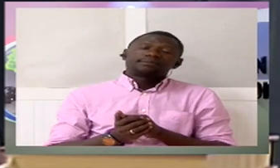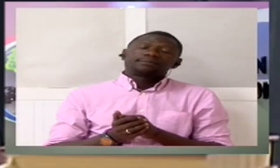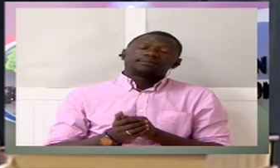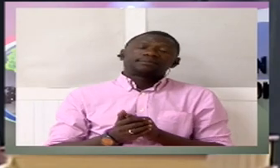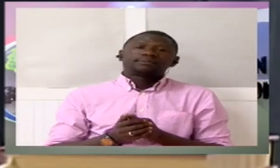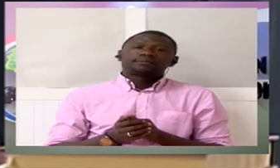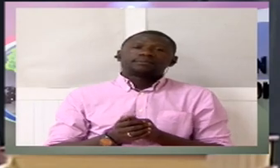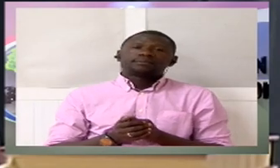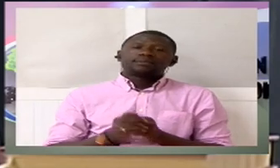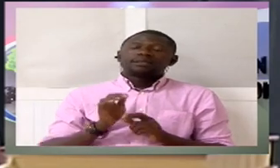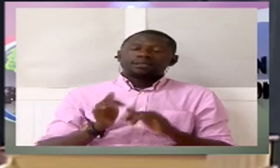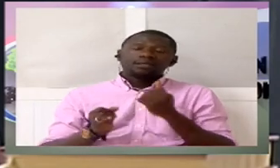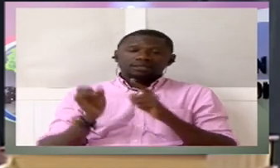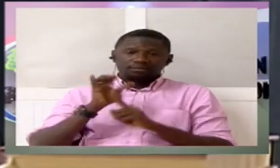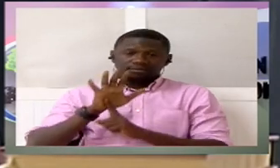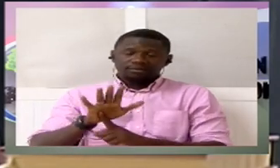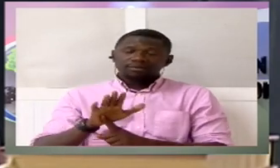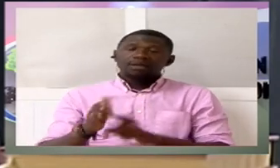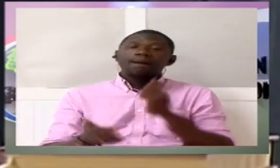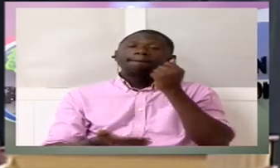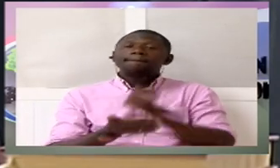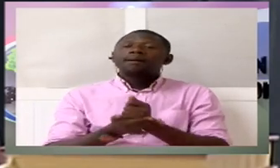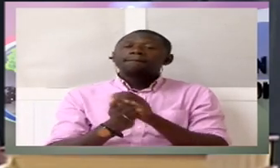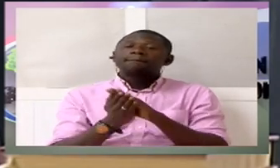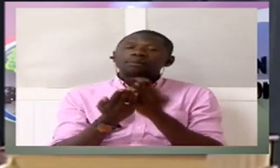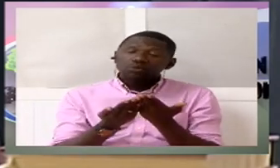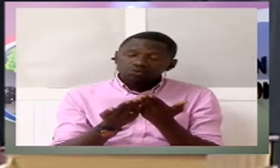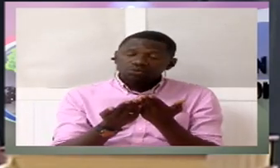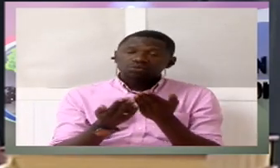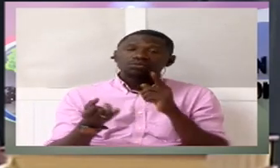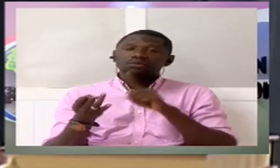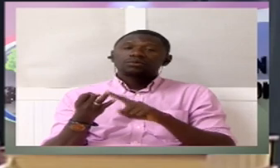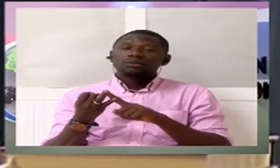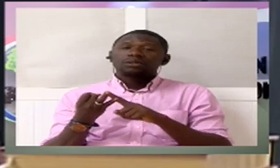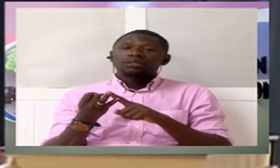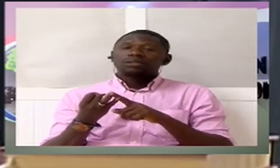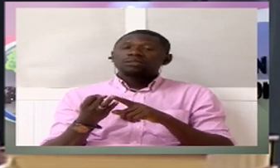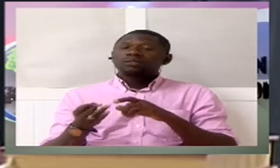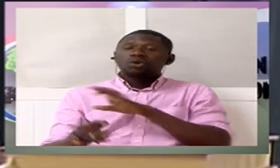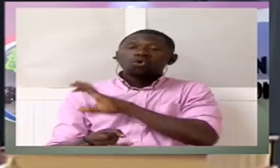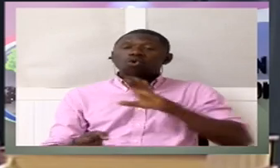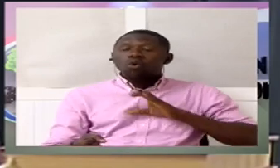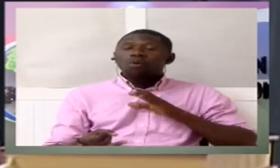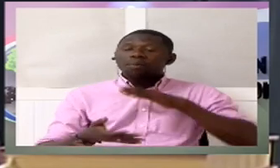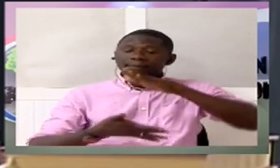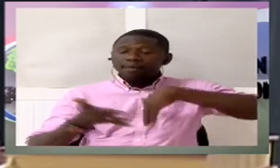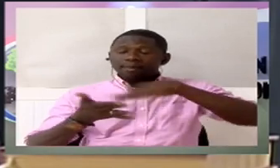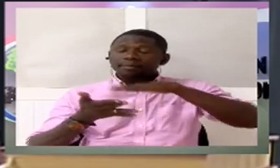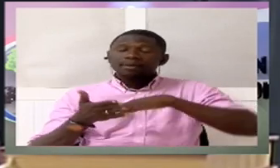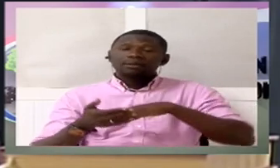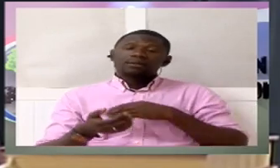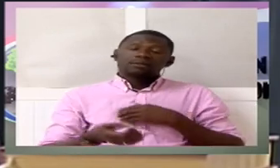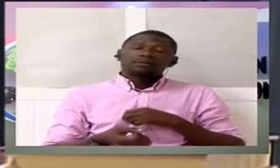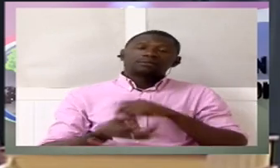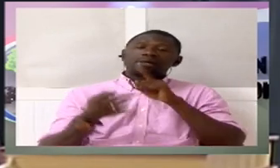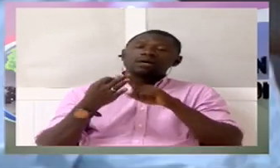Ala bank bukulu. His bank books. Ni another title deed nyol. And his title deeds. And in document dol